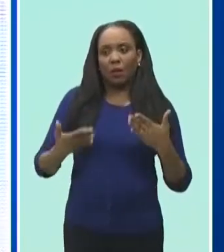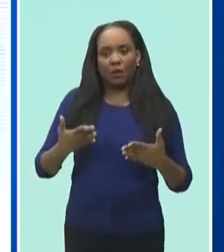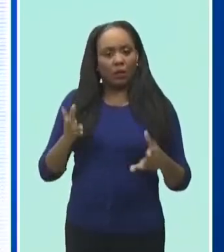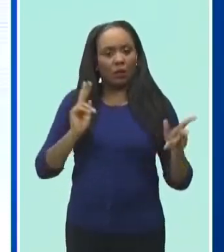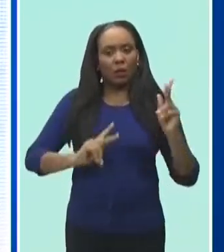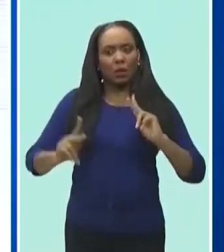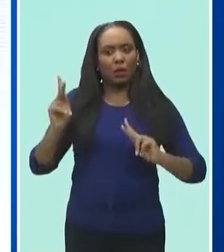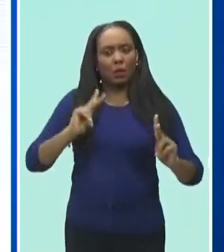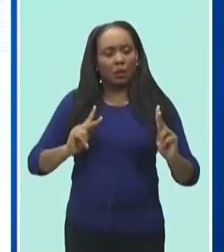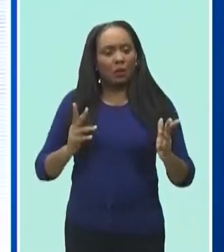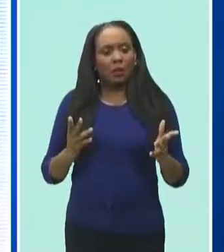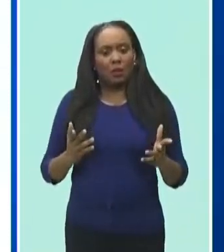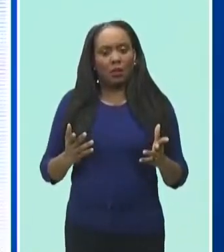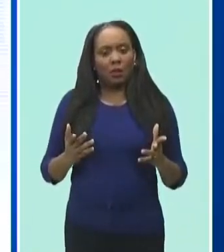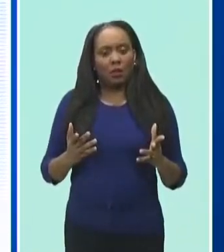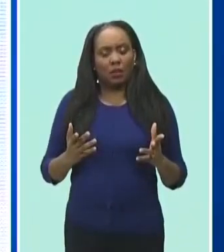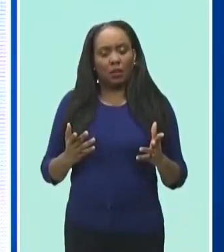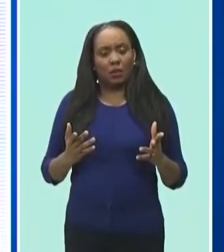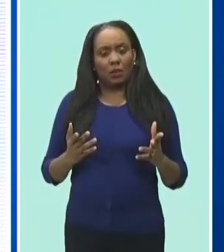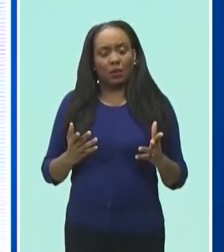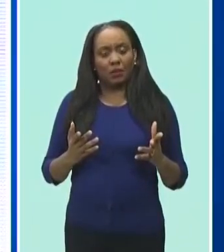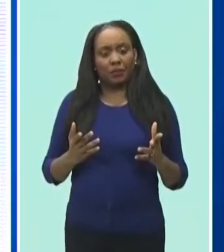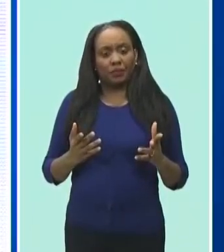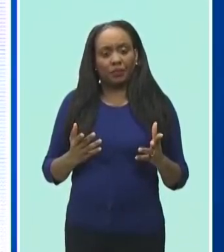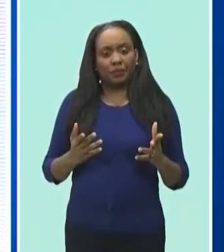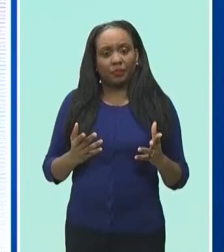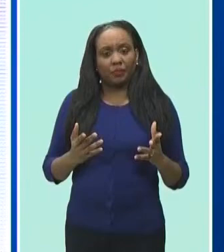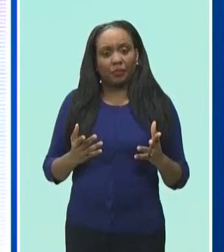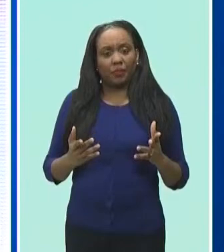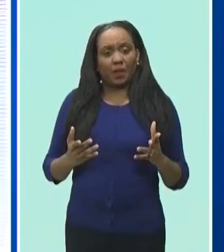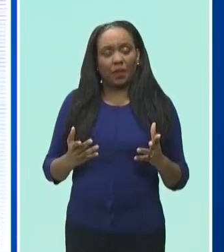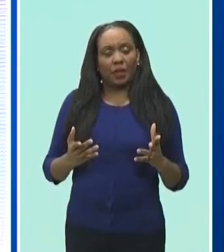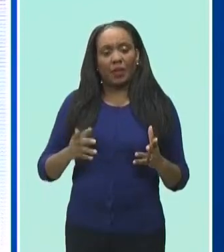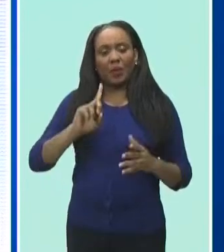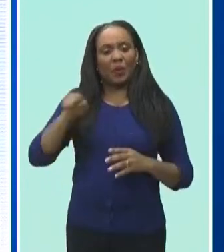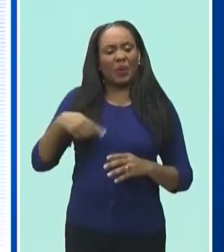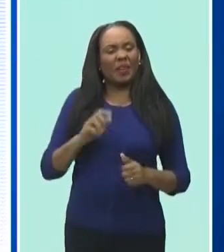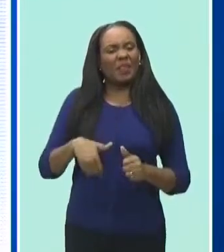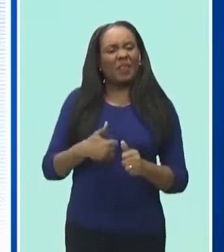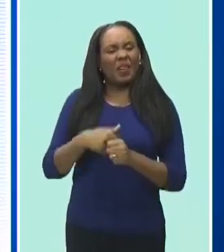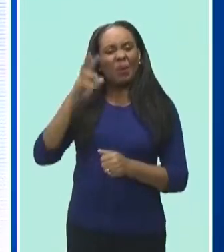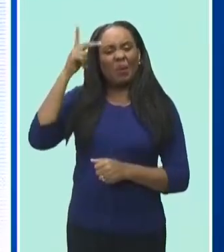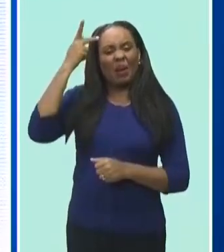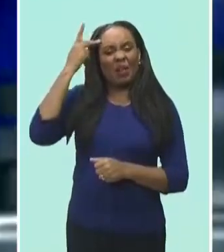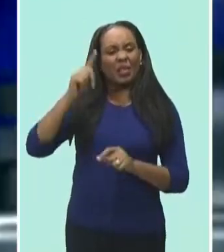to surrender once again to the politics of the day?